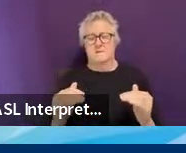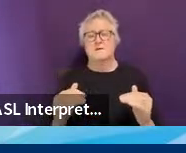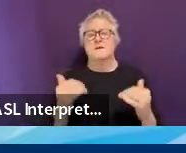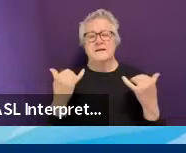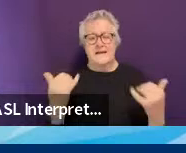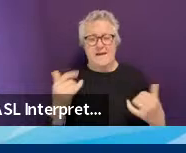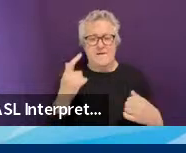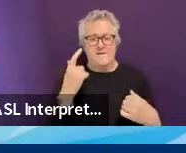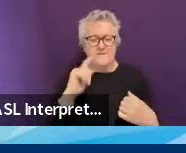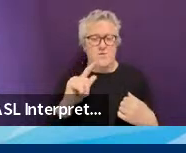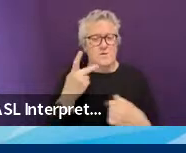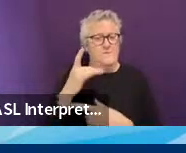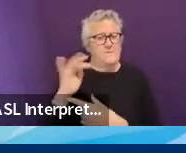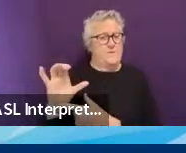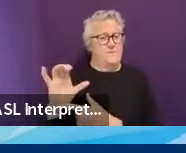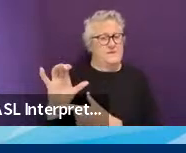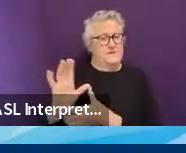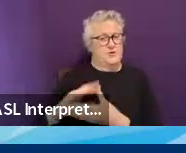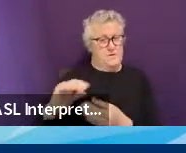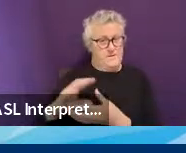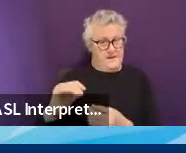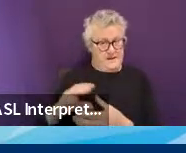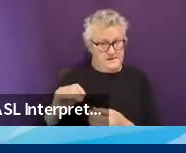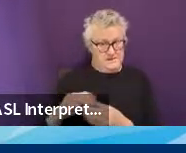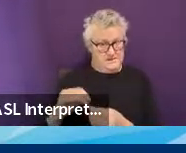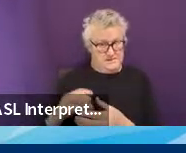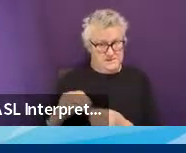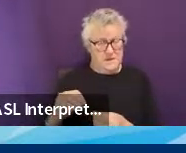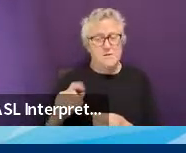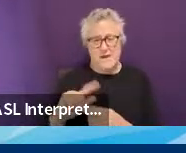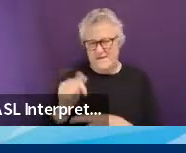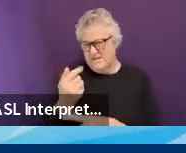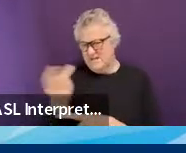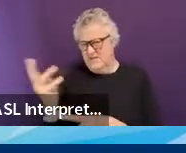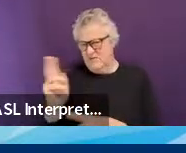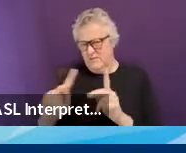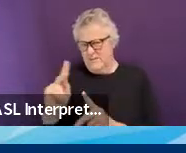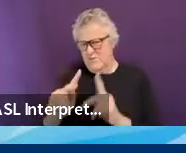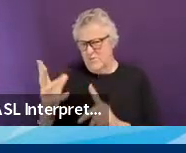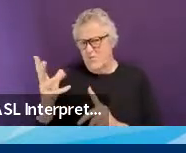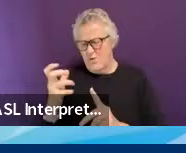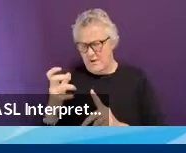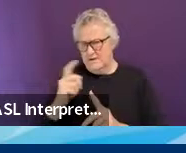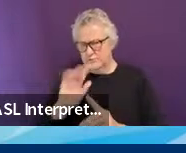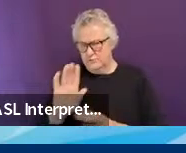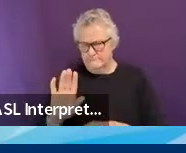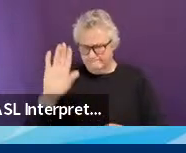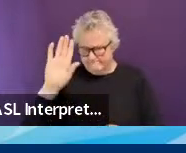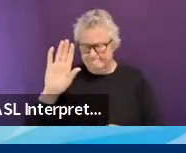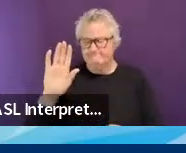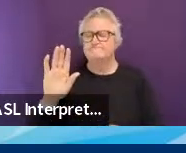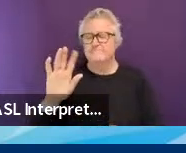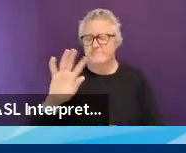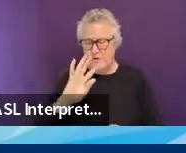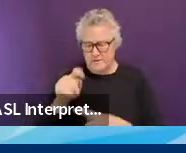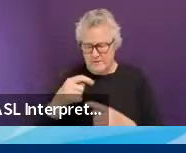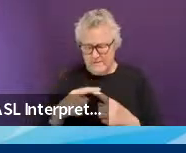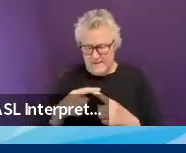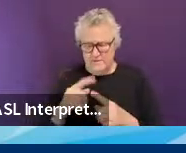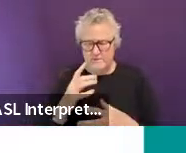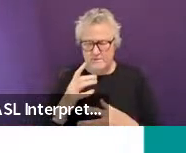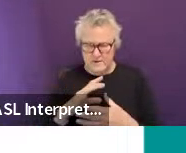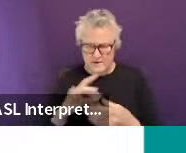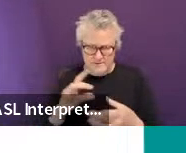quite a few folks who are wanting to weigh in this part of the conversation. And so we will run